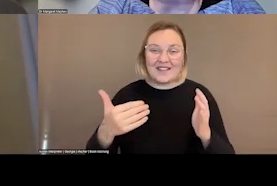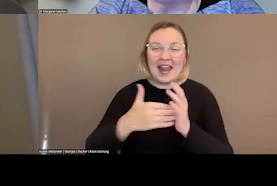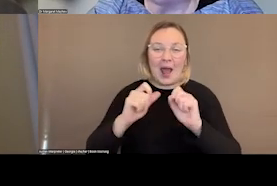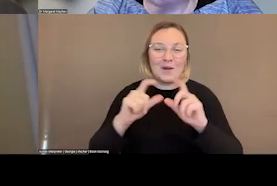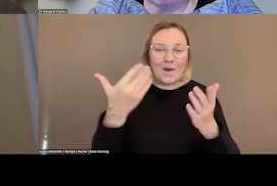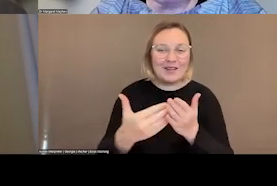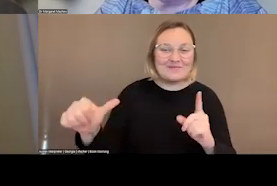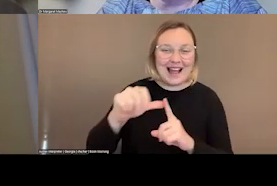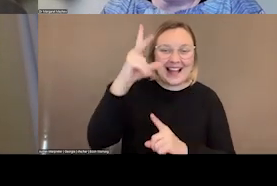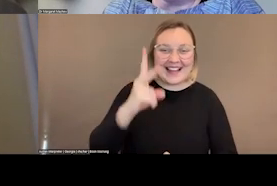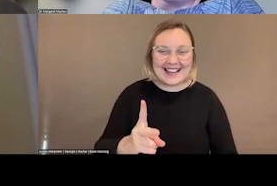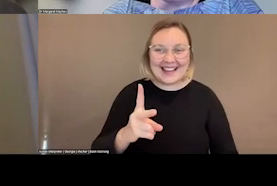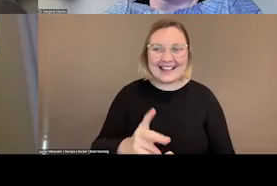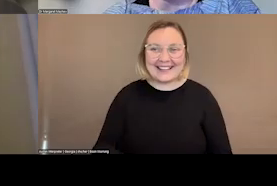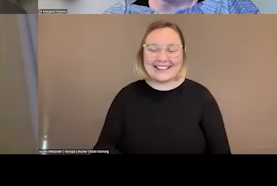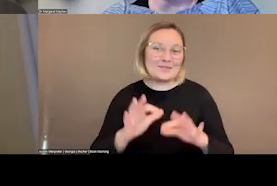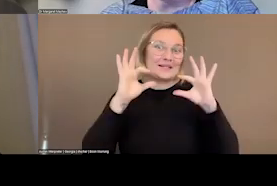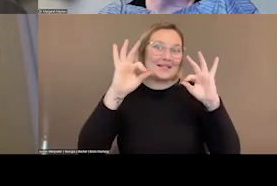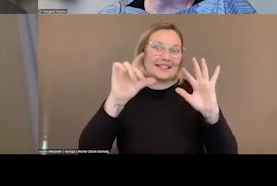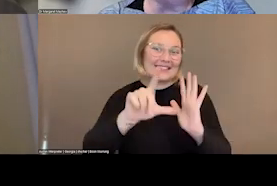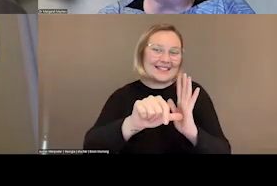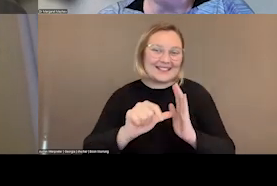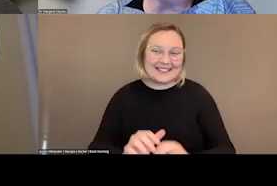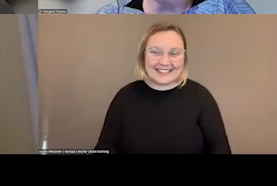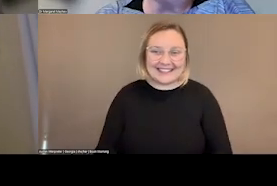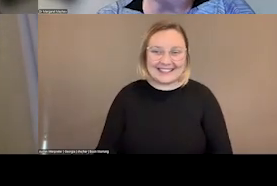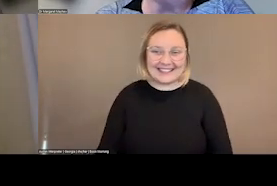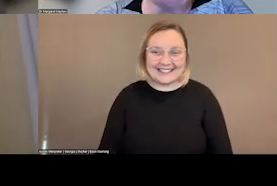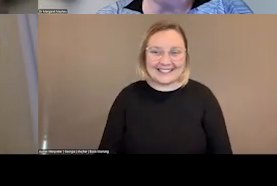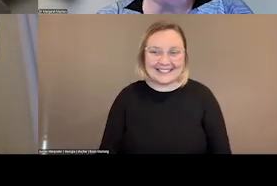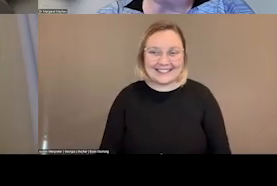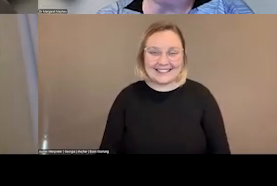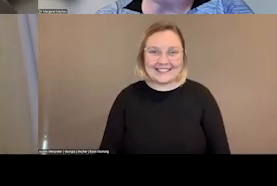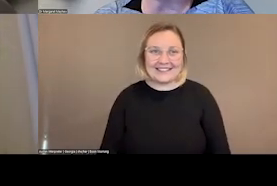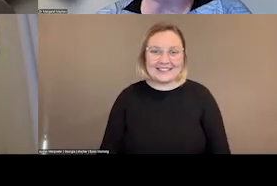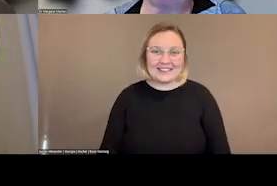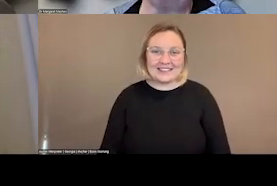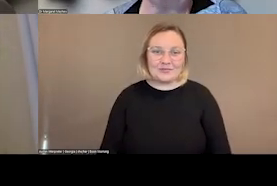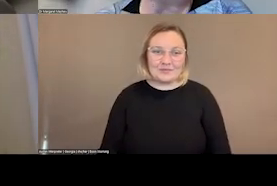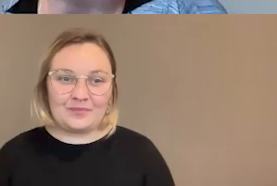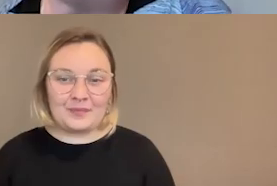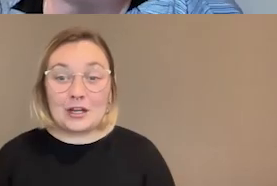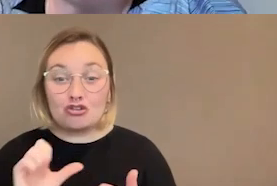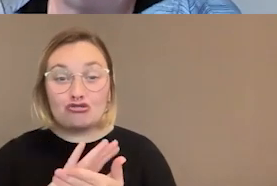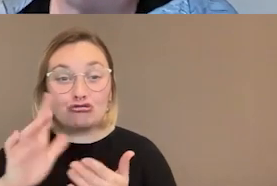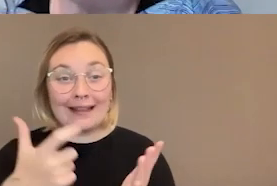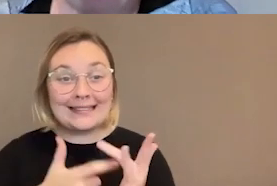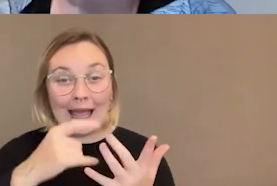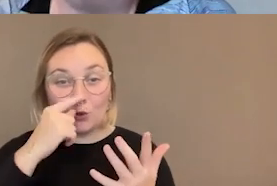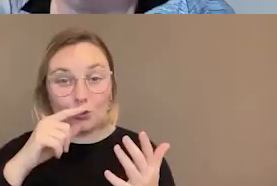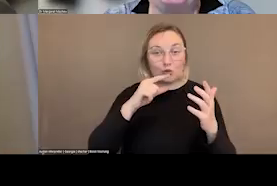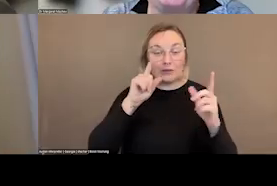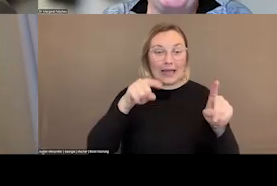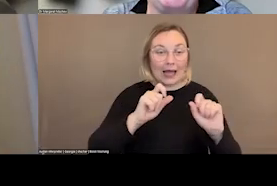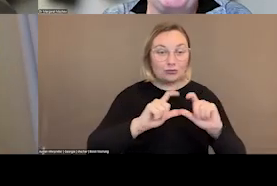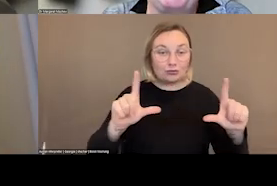have fantastic. ourselves, So but this is perfect timing. Let's yes, so Zaha will end the screen and Christopher will resume sharing